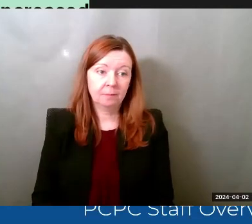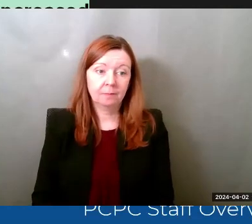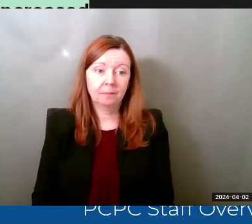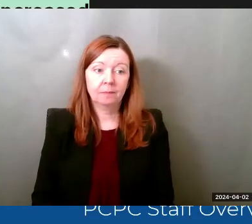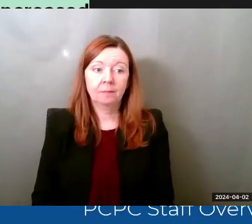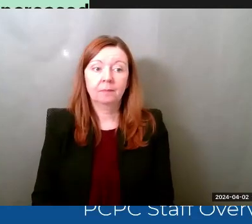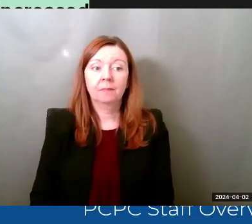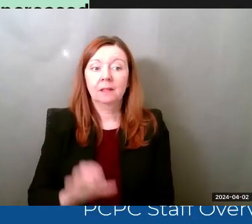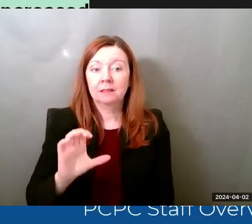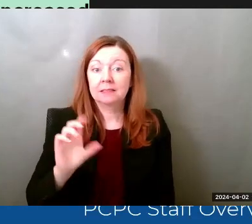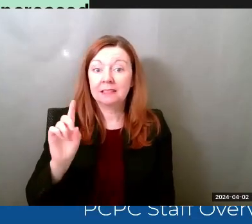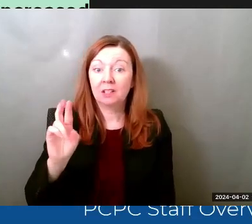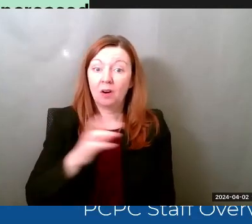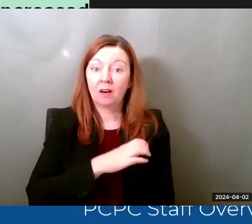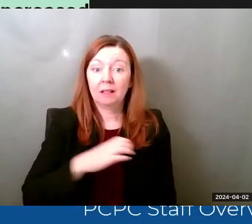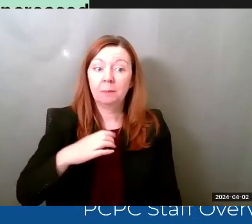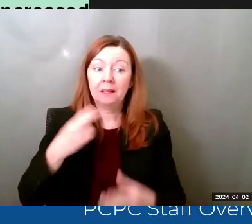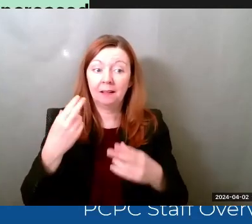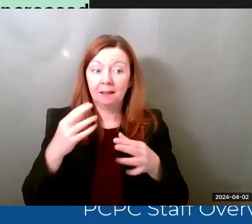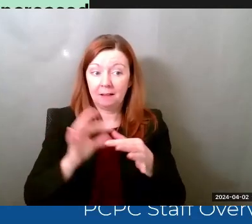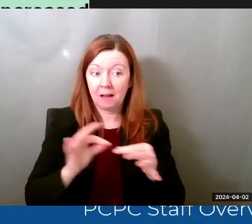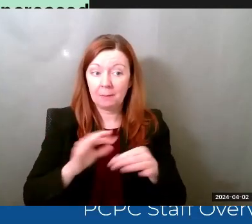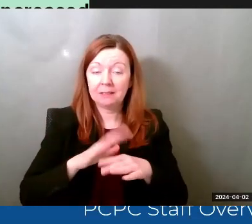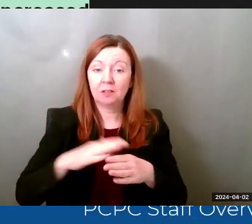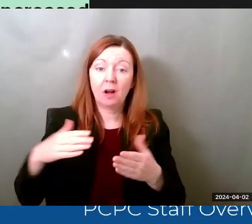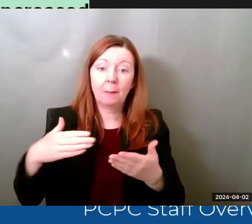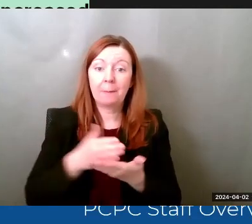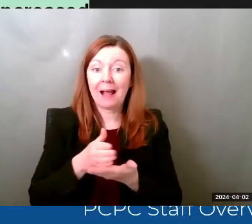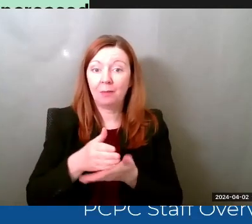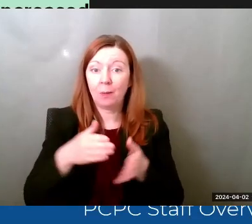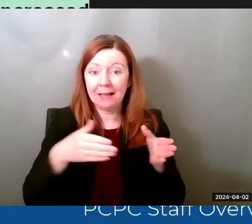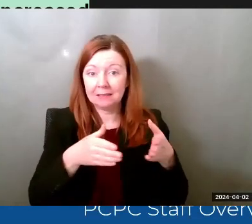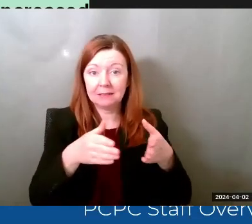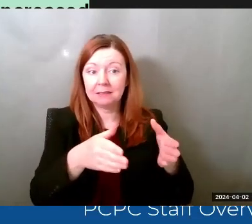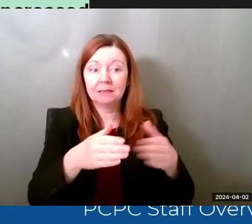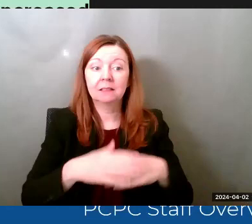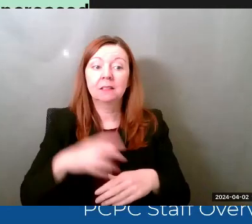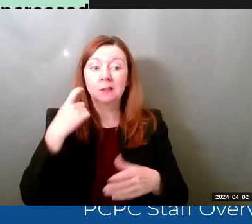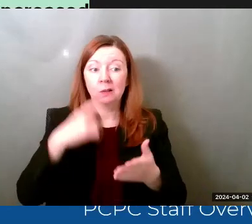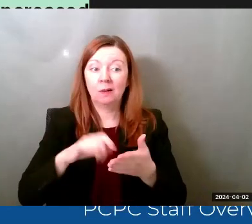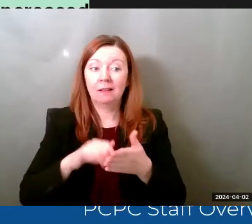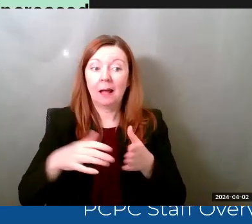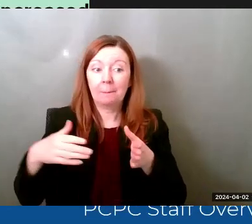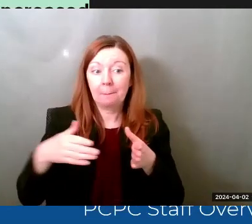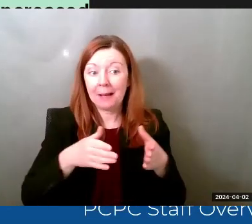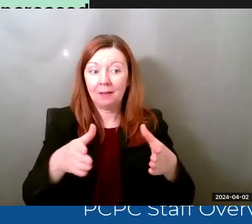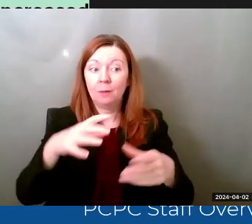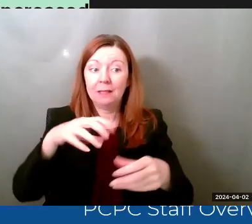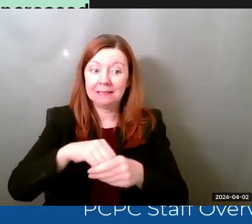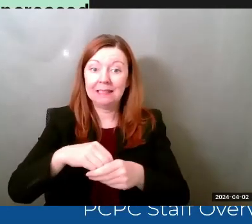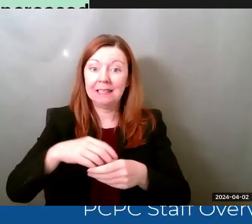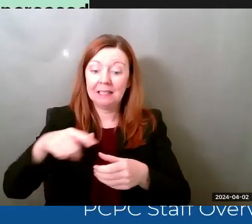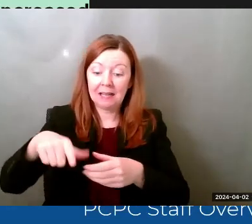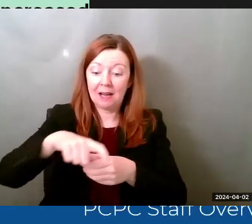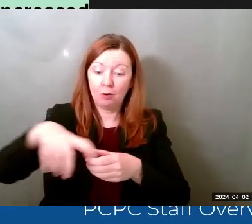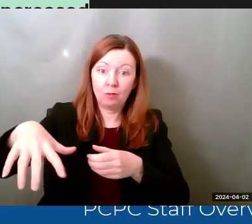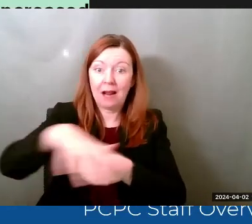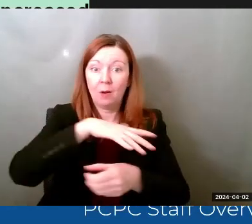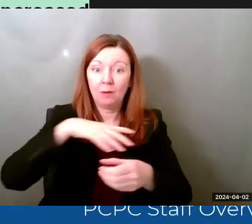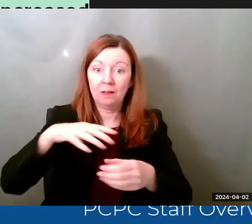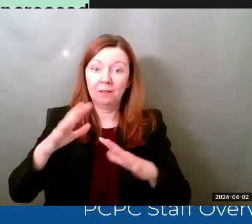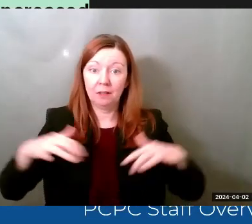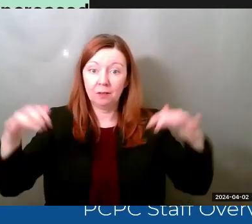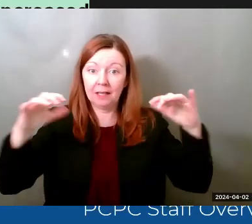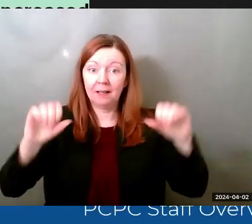The CDR committee also commented on pathways, noting that public pathways in and around the arena could